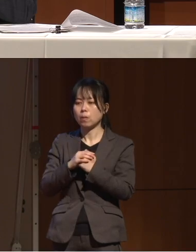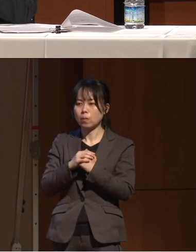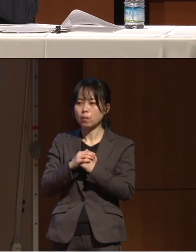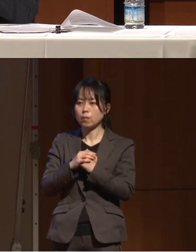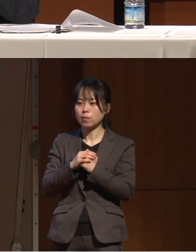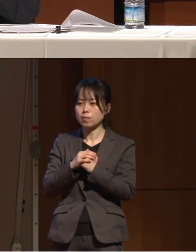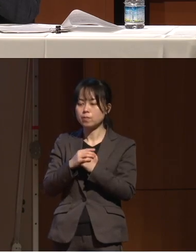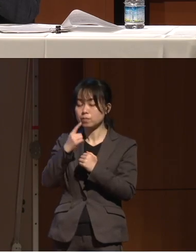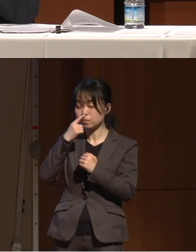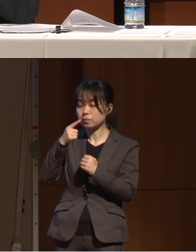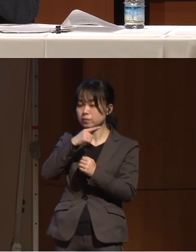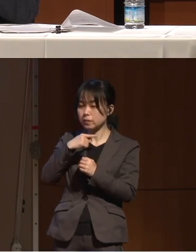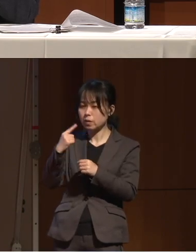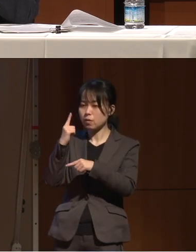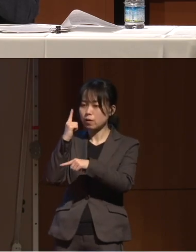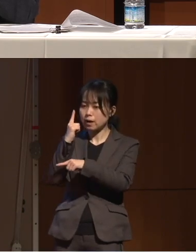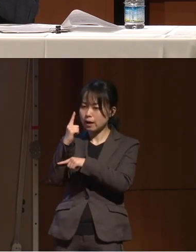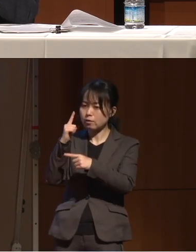research system.